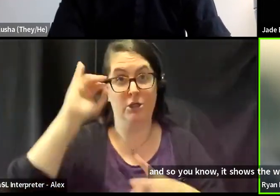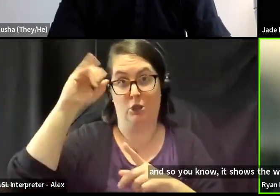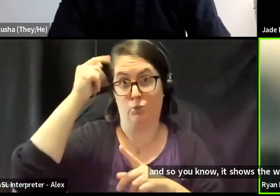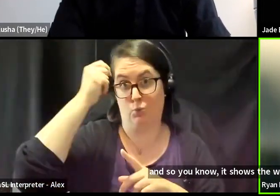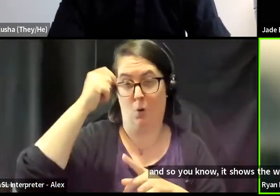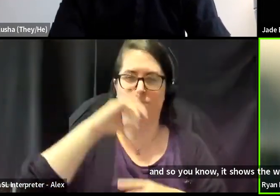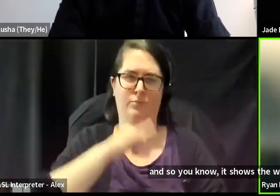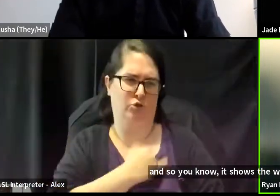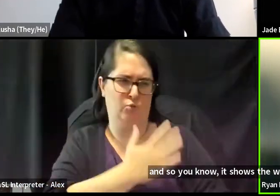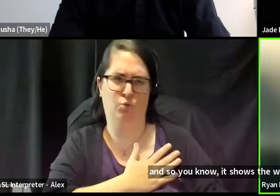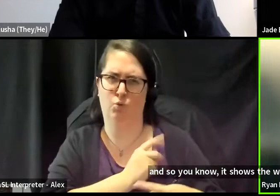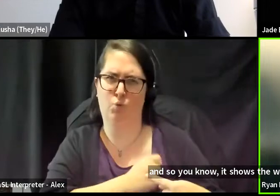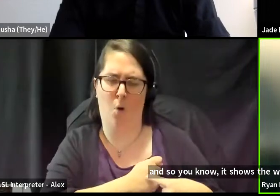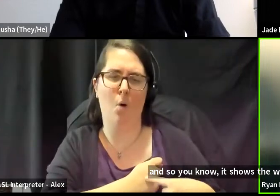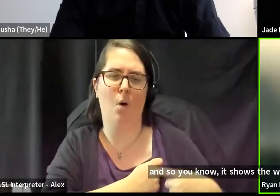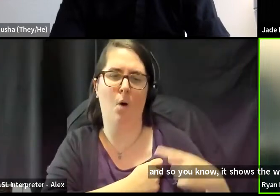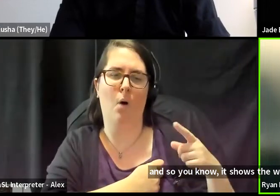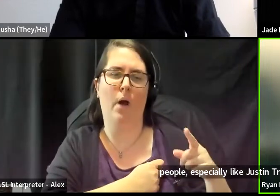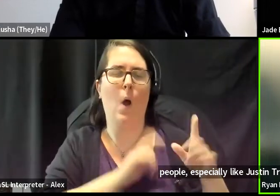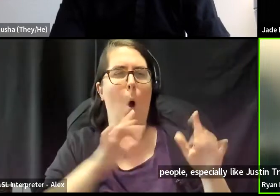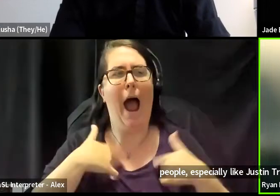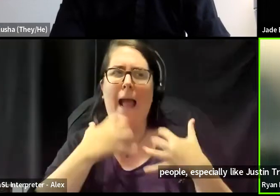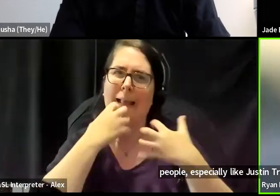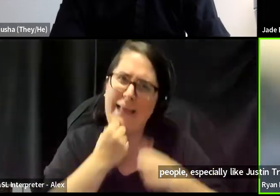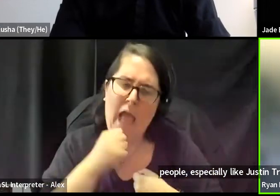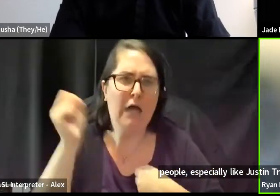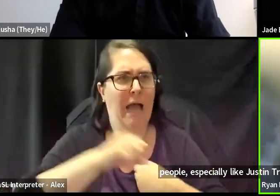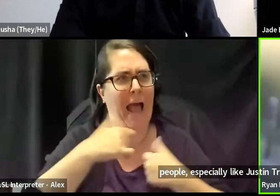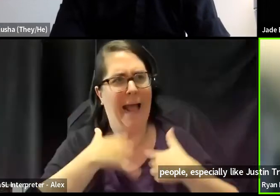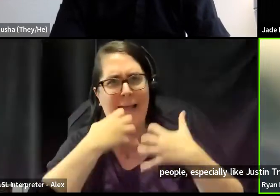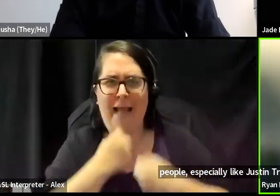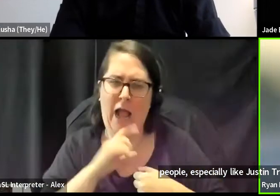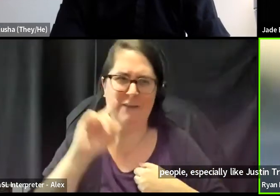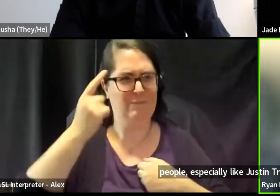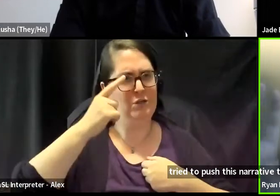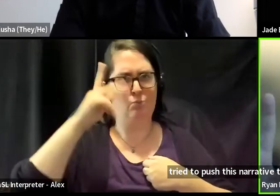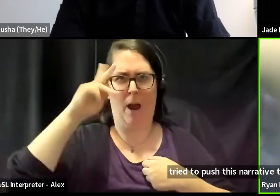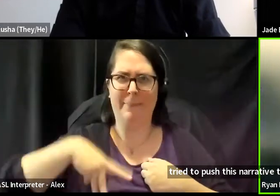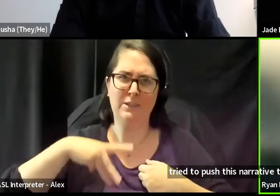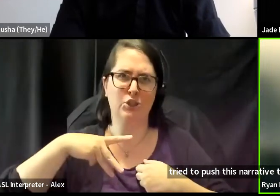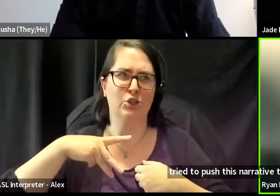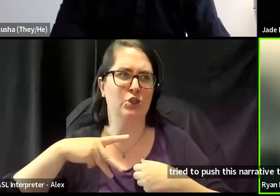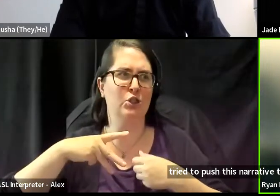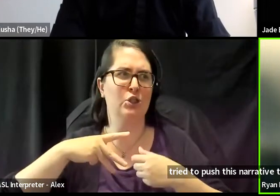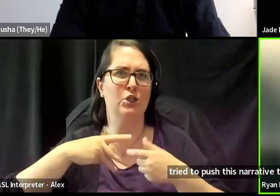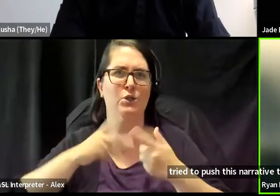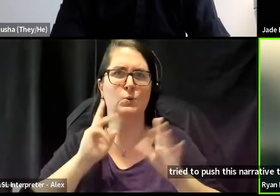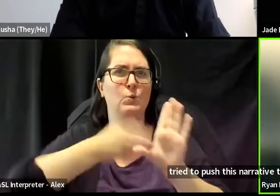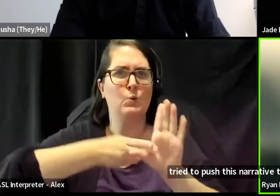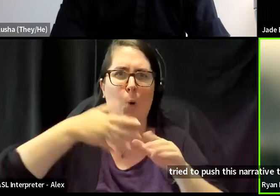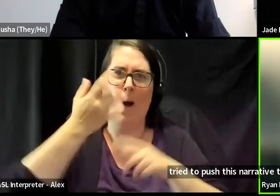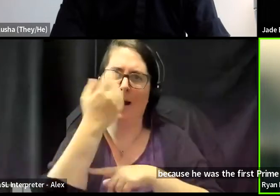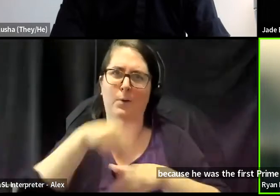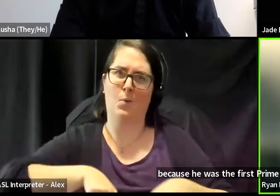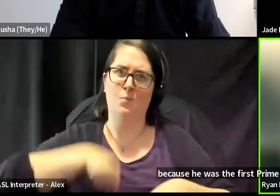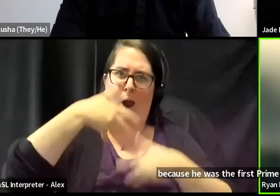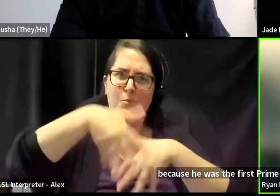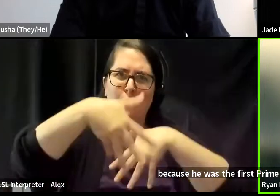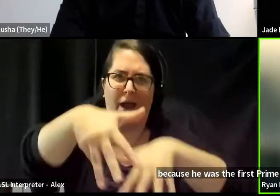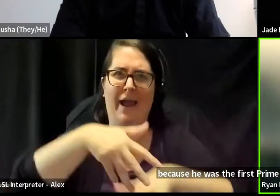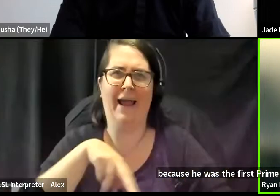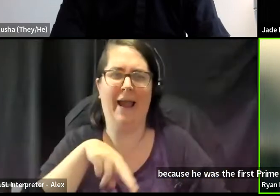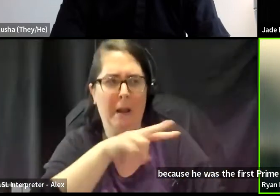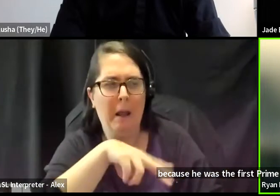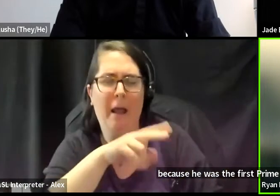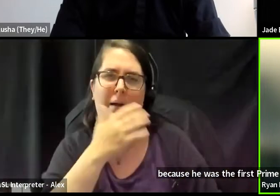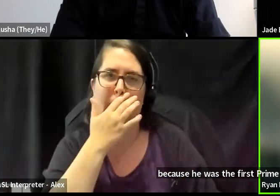like push this narrative that he cares, right? Because he was the first prime minister to walk in a pride parade, right? And he says all the things that people want to hear,